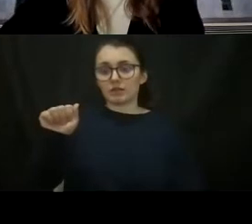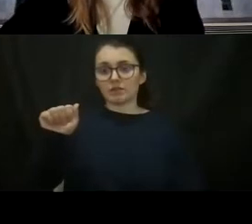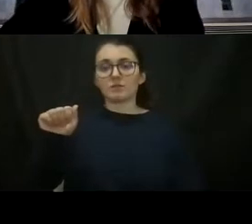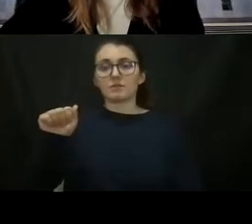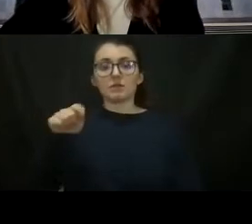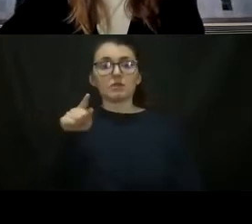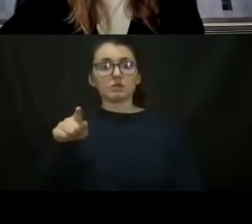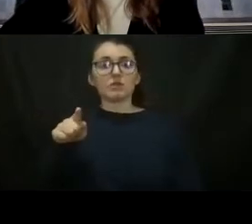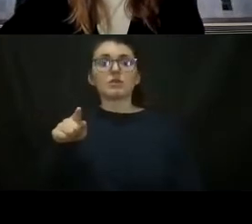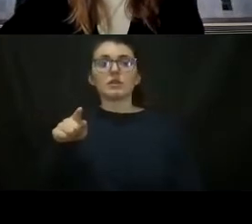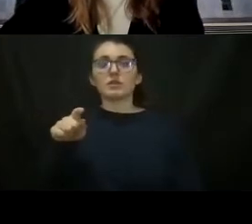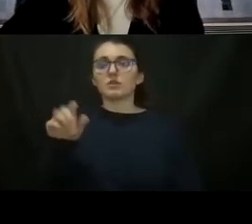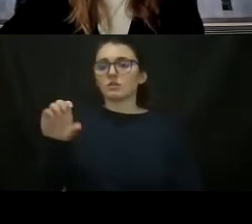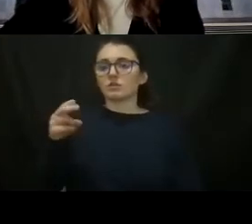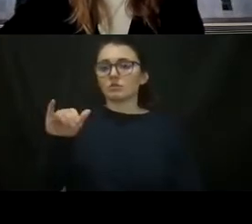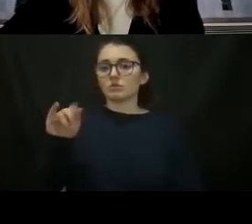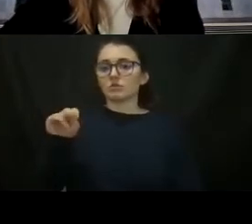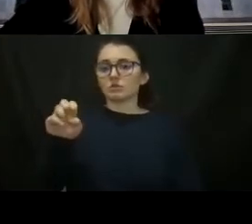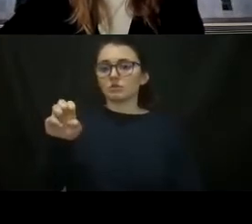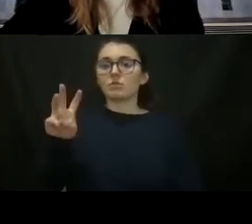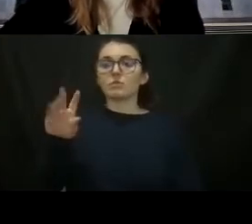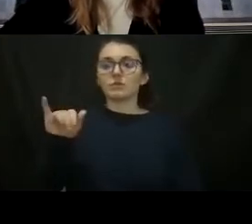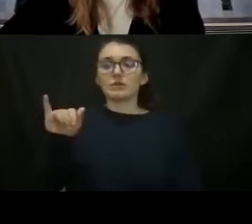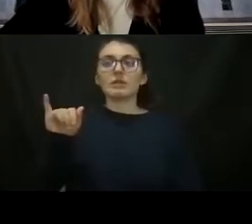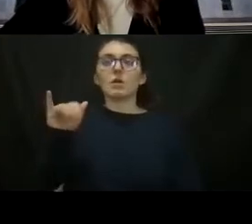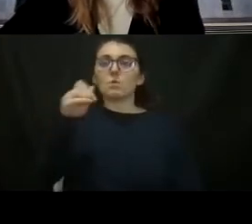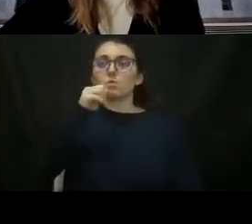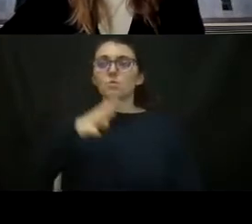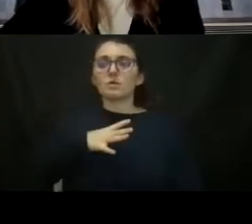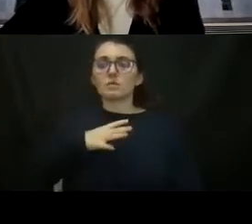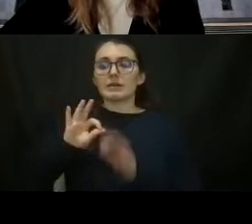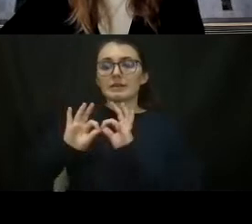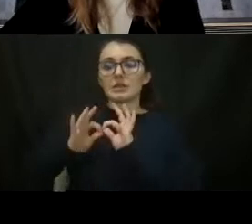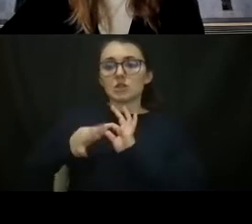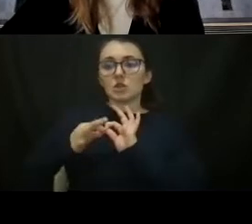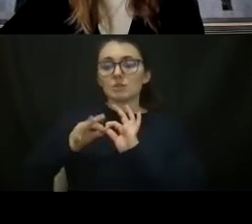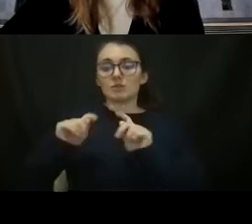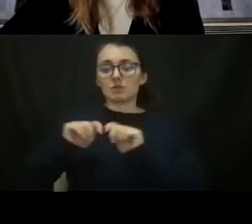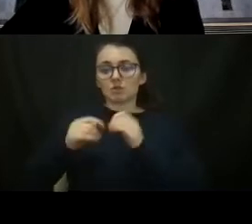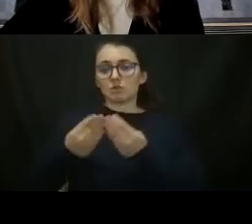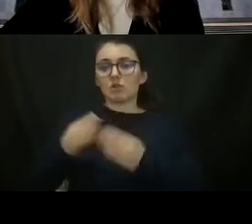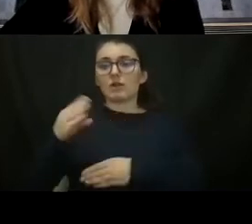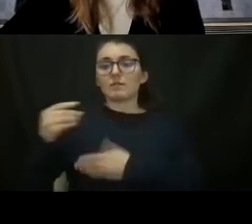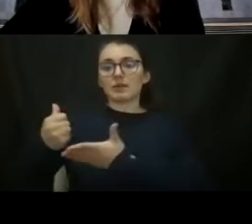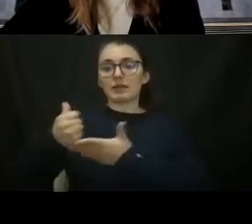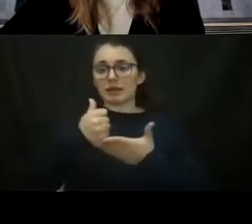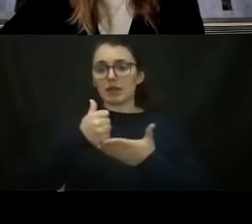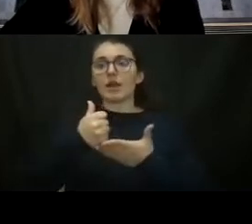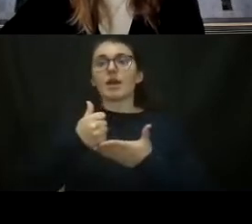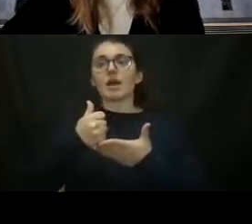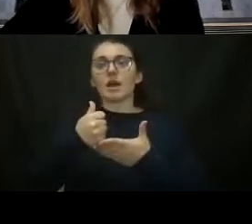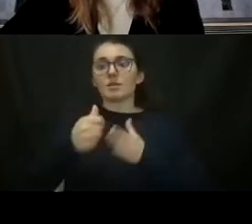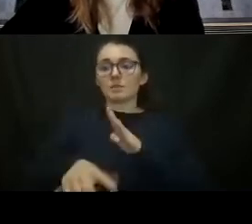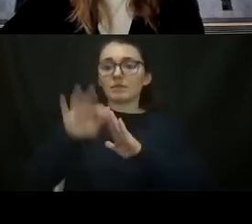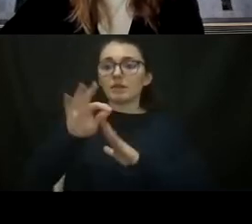She was a Shoshone woman. She spoke multiple languages and she interpreted for the tribe, and she also helped them find food